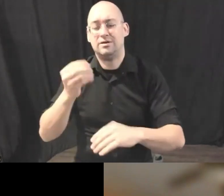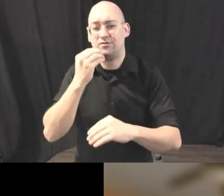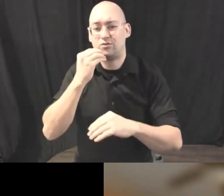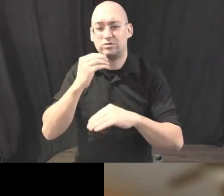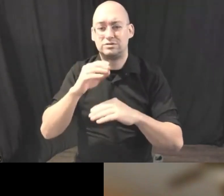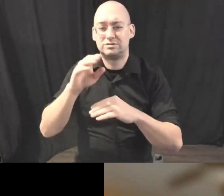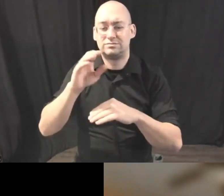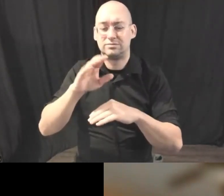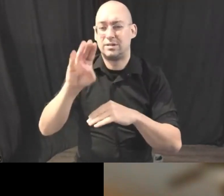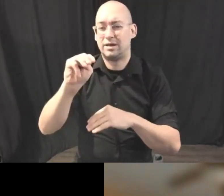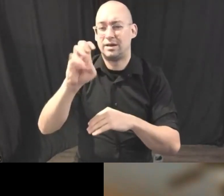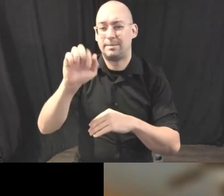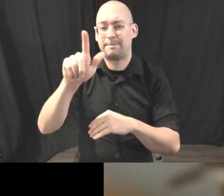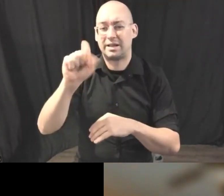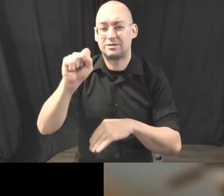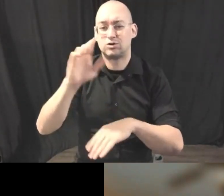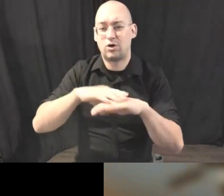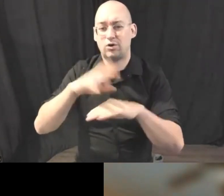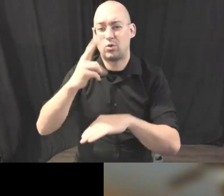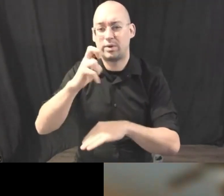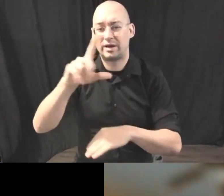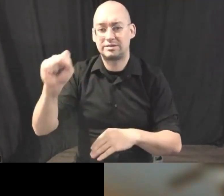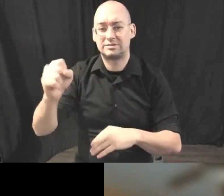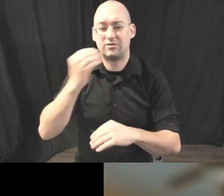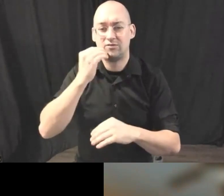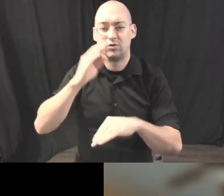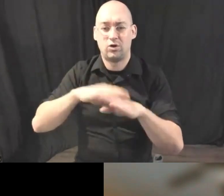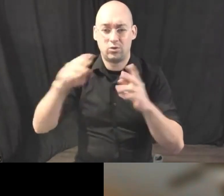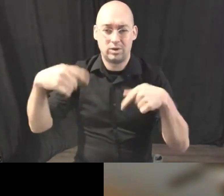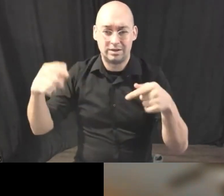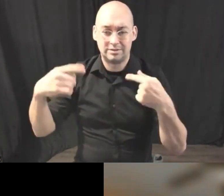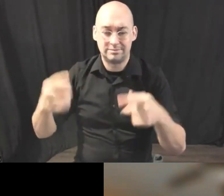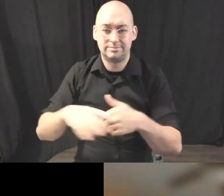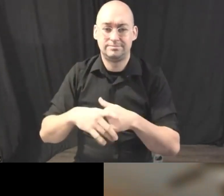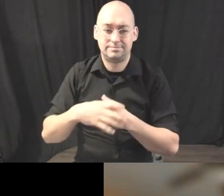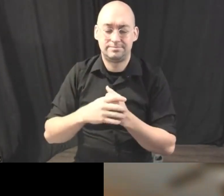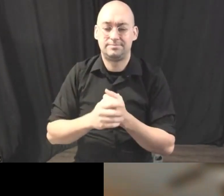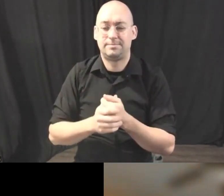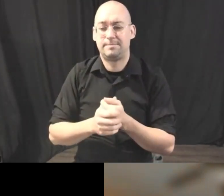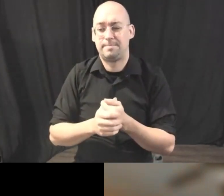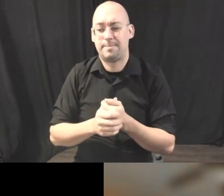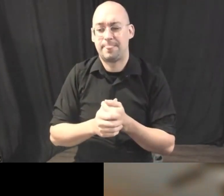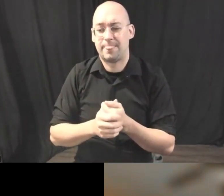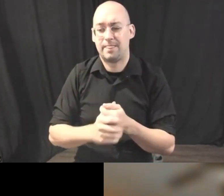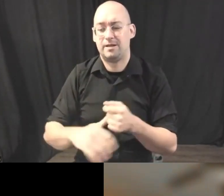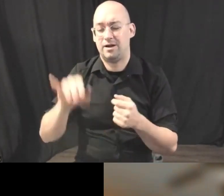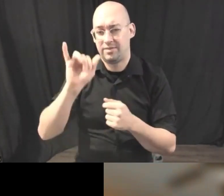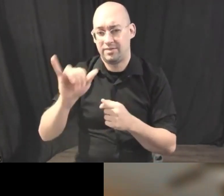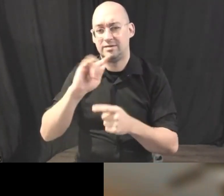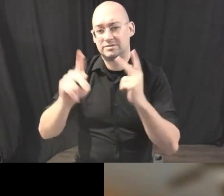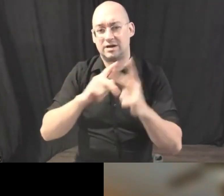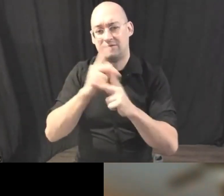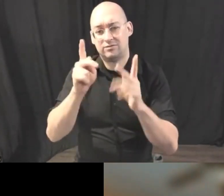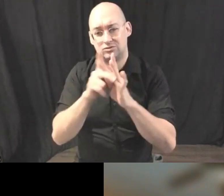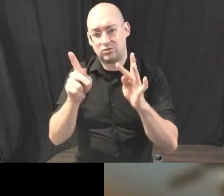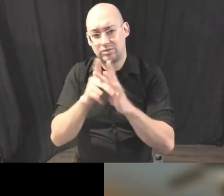include emergency planning in their work? Could IHSS? I mean, these are all just blue skying, but those are the stories of, those people are